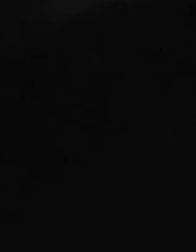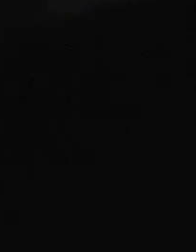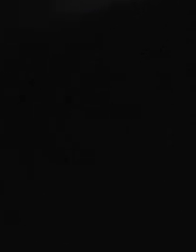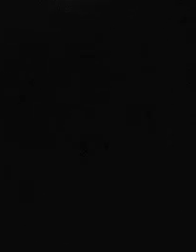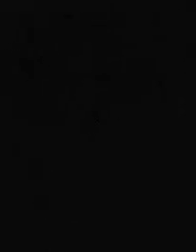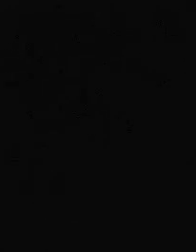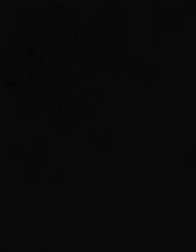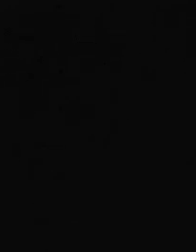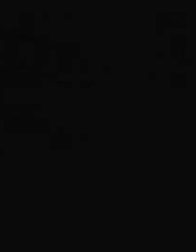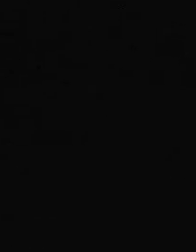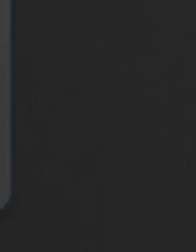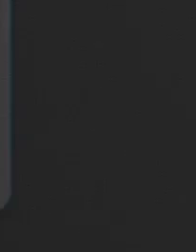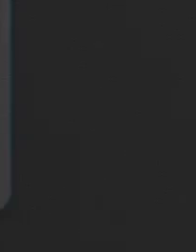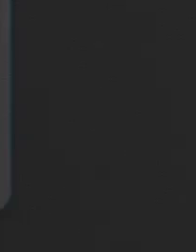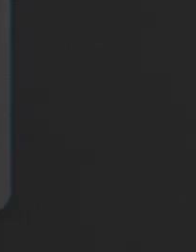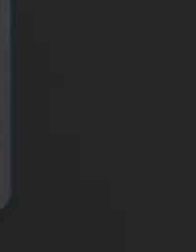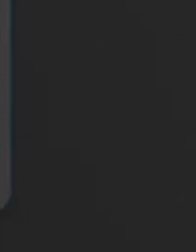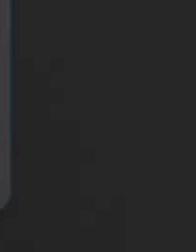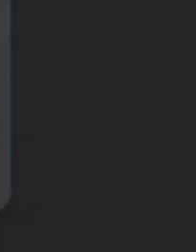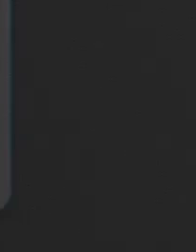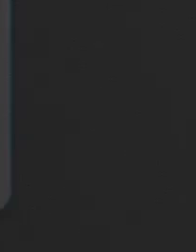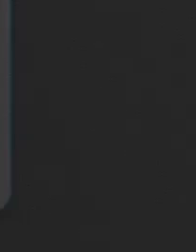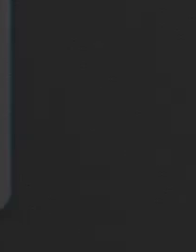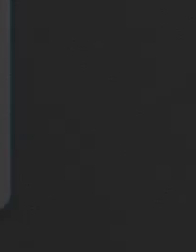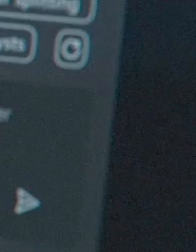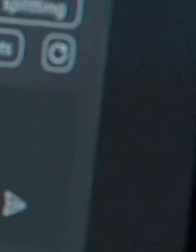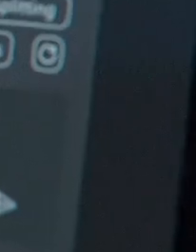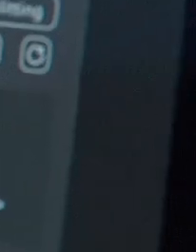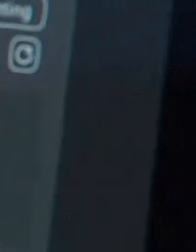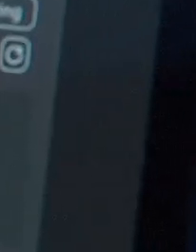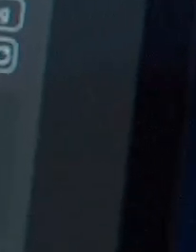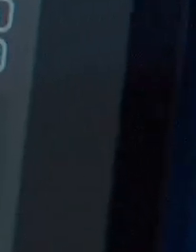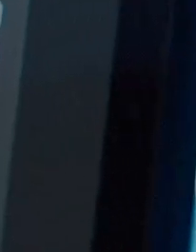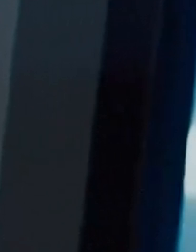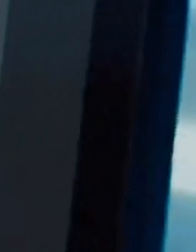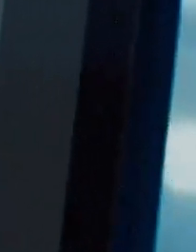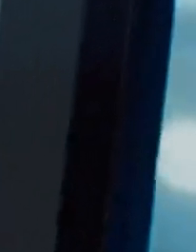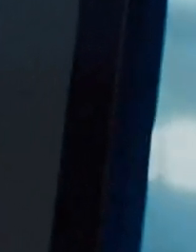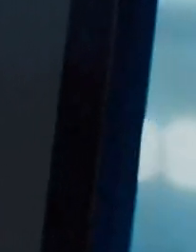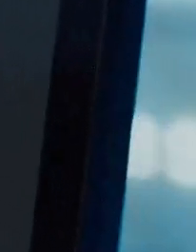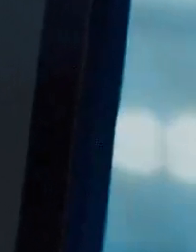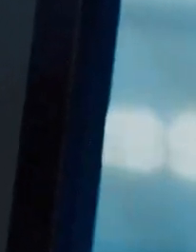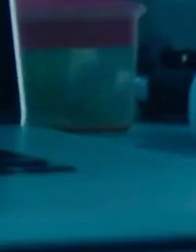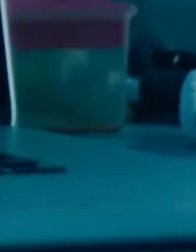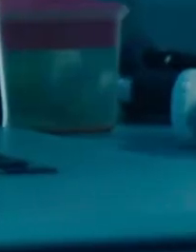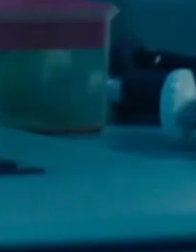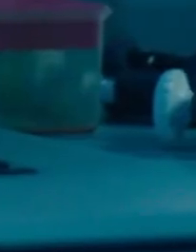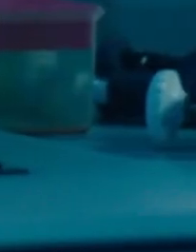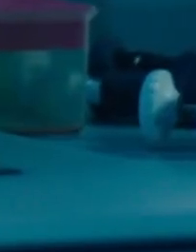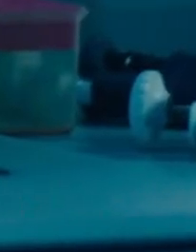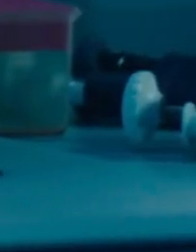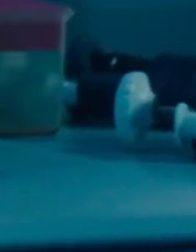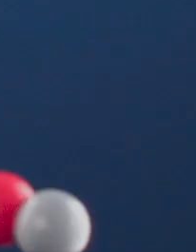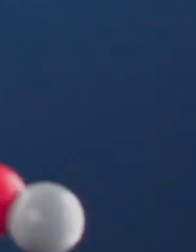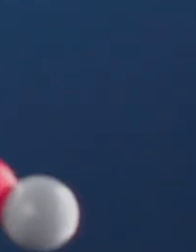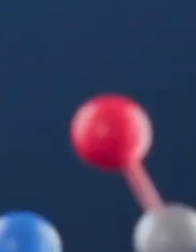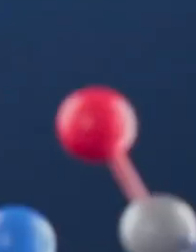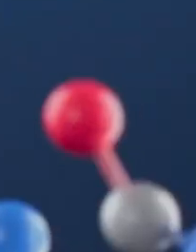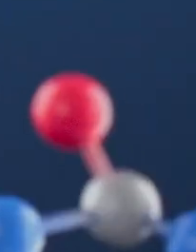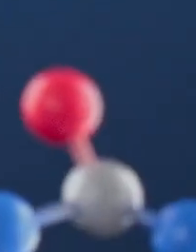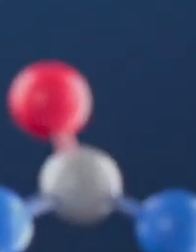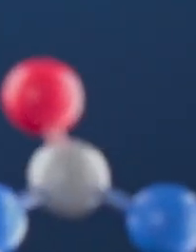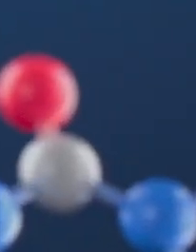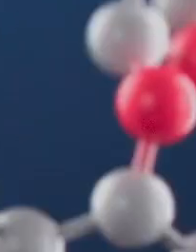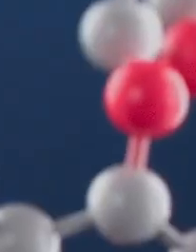and images with natural language prompts. Just imagine a future where we can use the same technology to